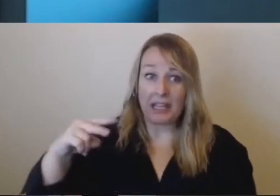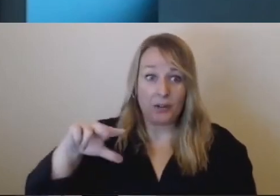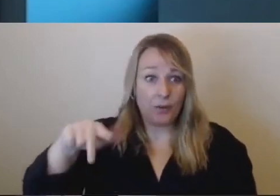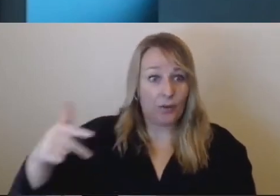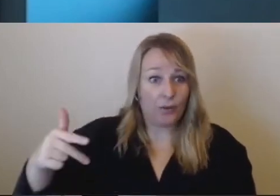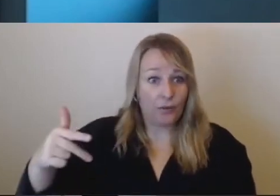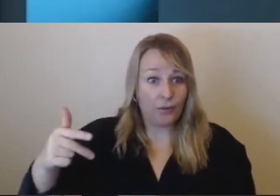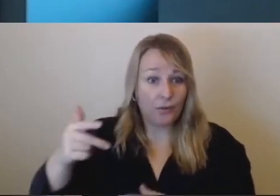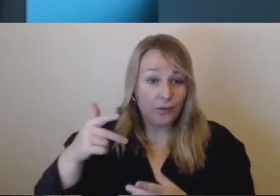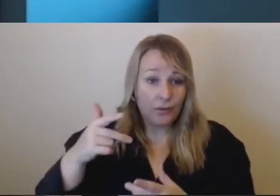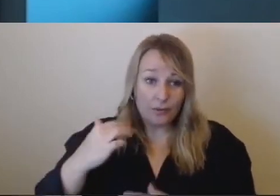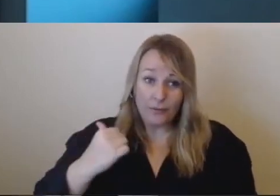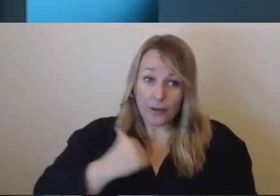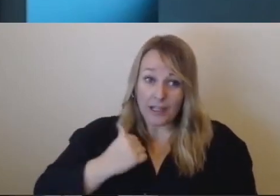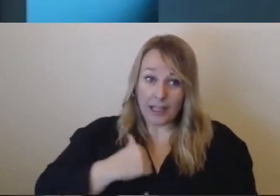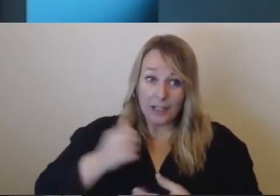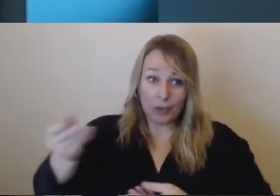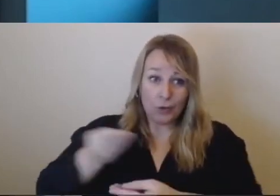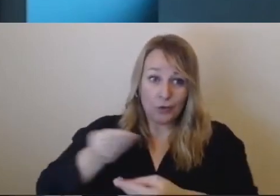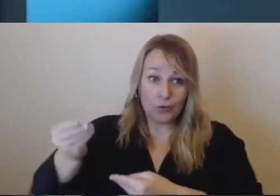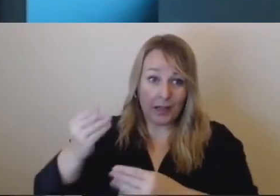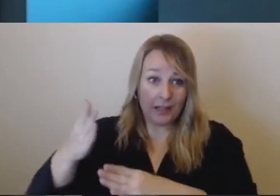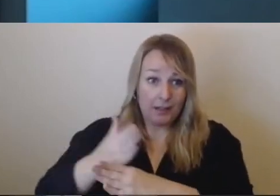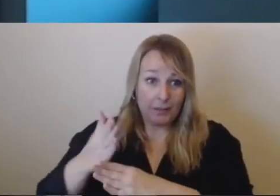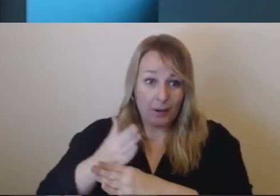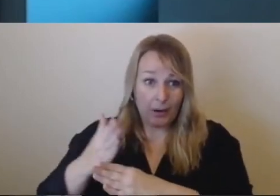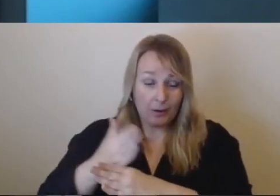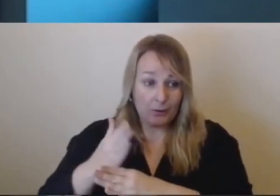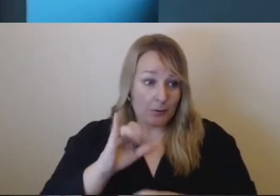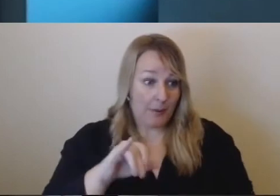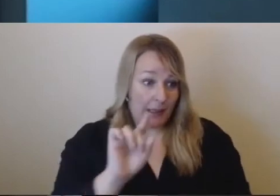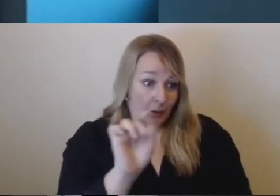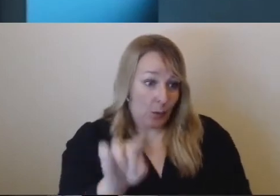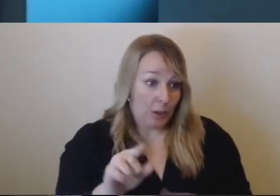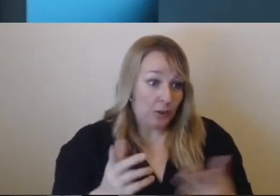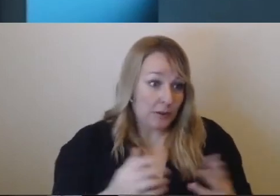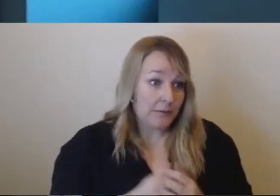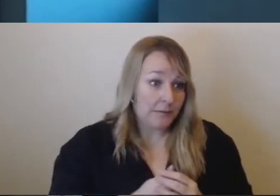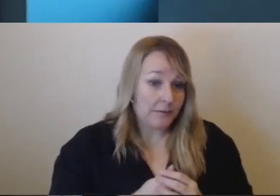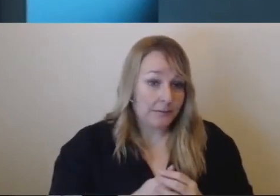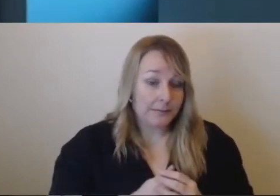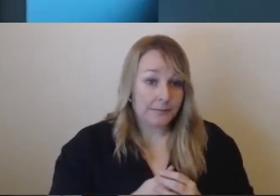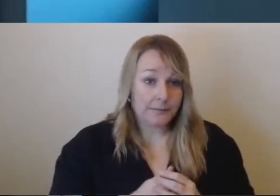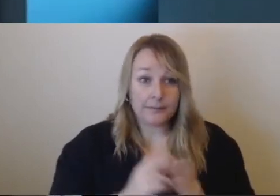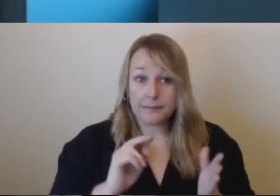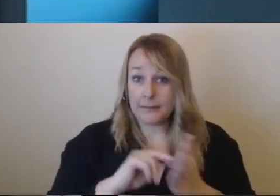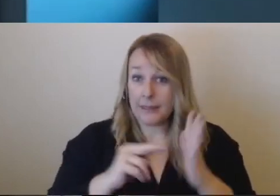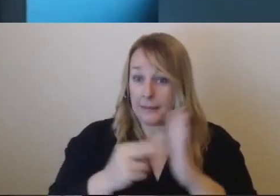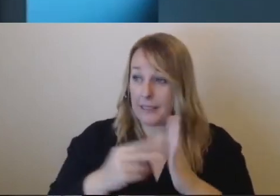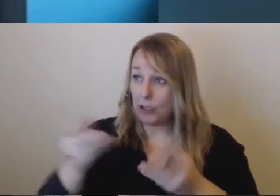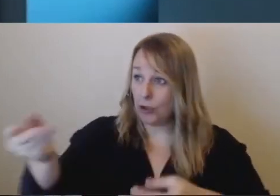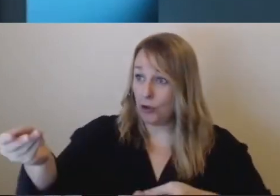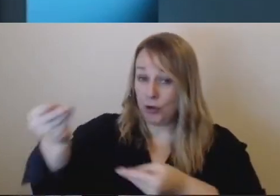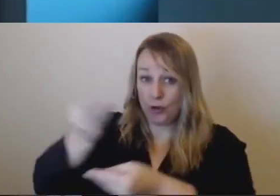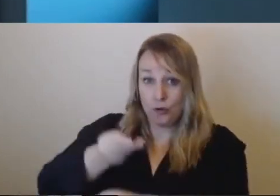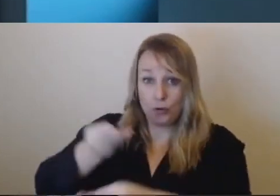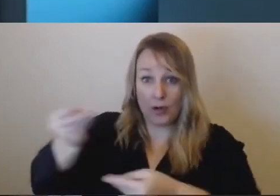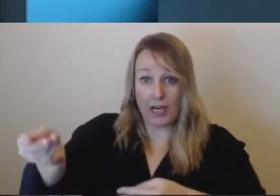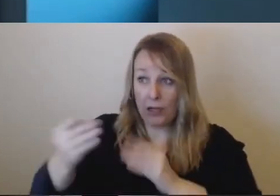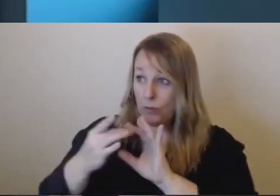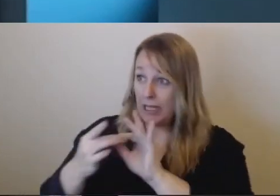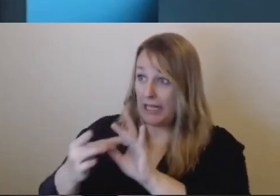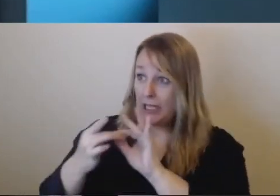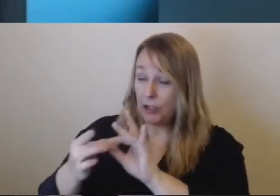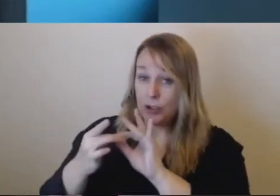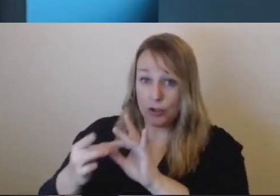trading partner, depending on how you measure it. So there's a question. I mean, how extensive our trade relations should be. I think that